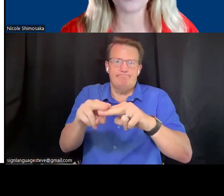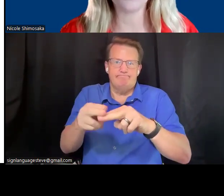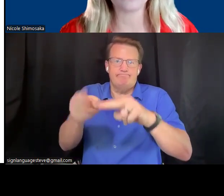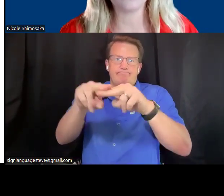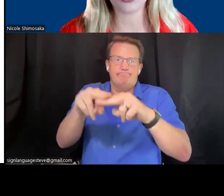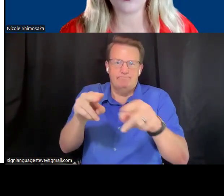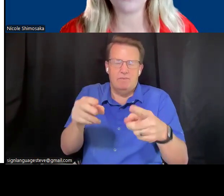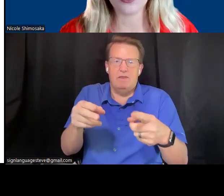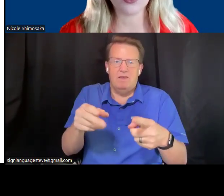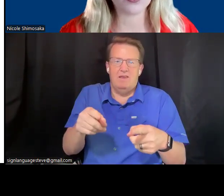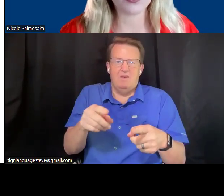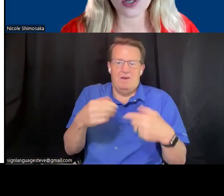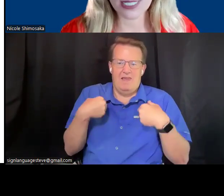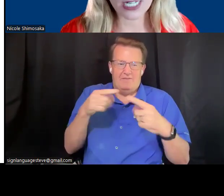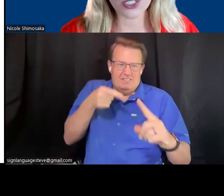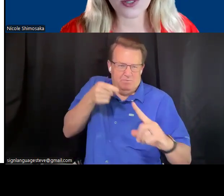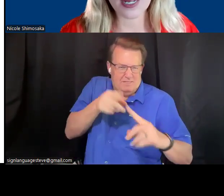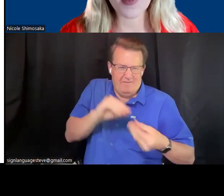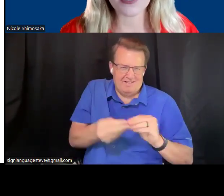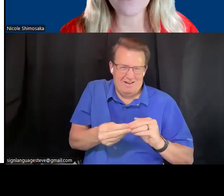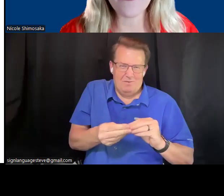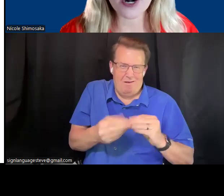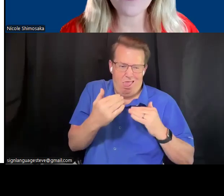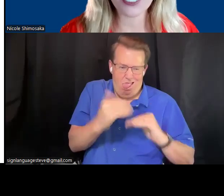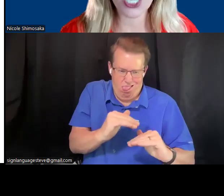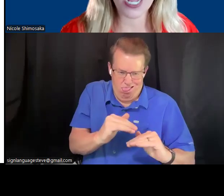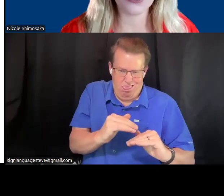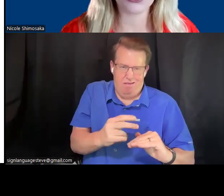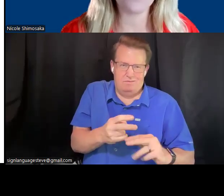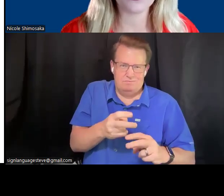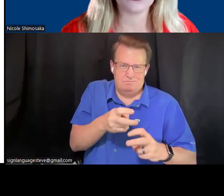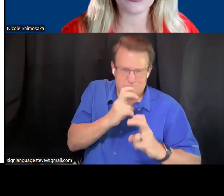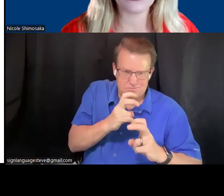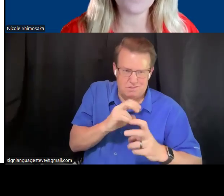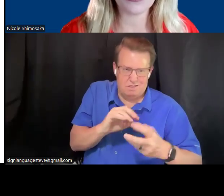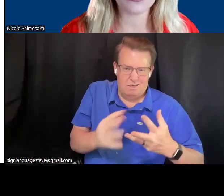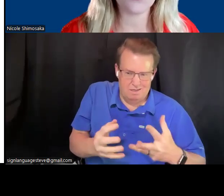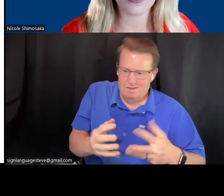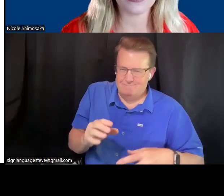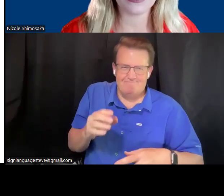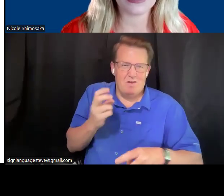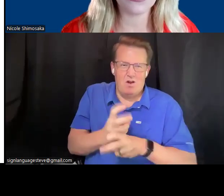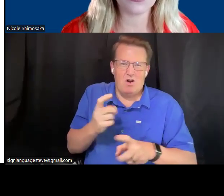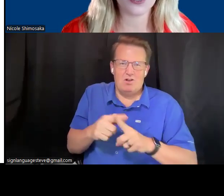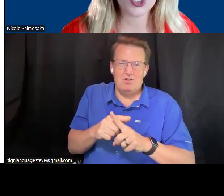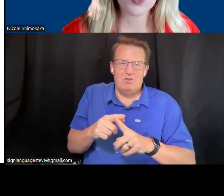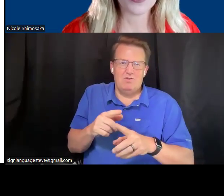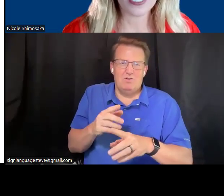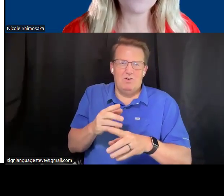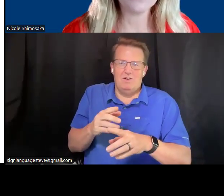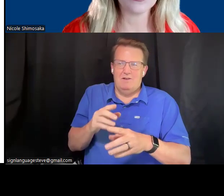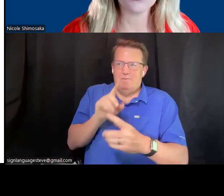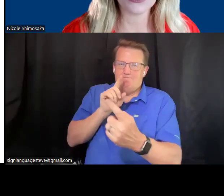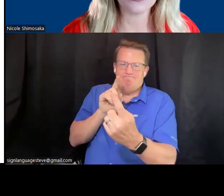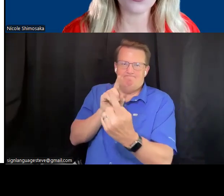number within the code or statute, it makes it very, very challenging for CDA to meet these rising needs. By